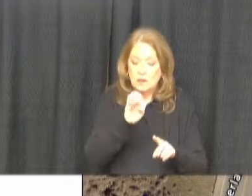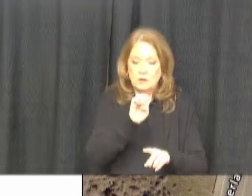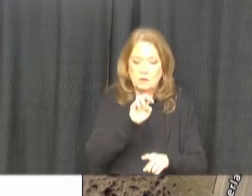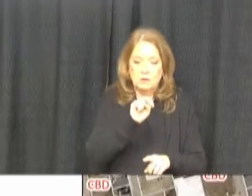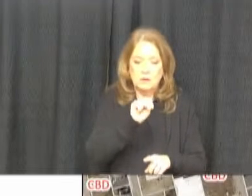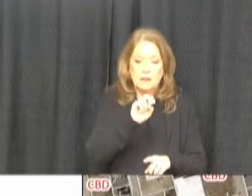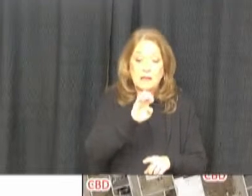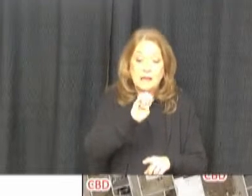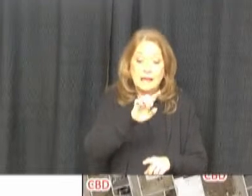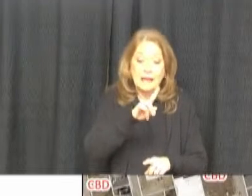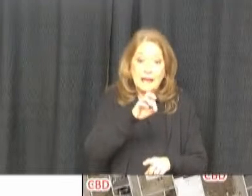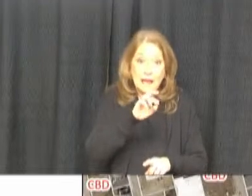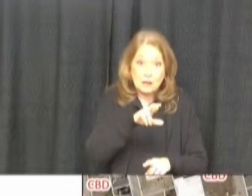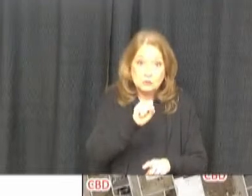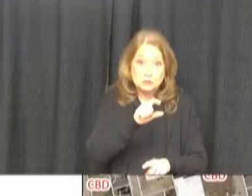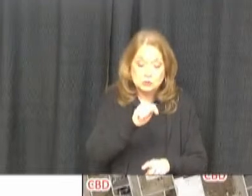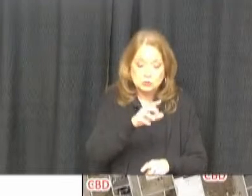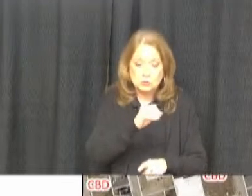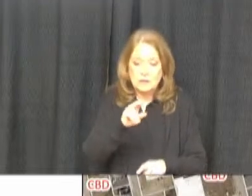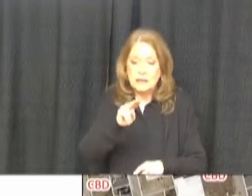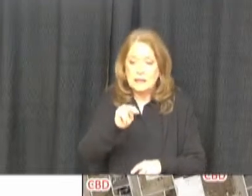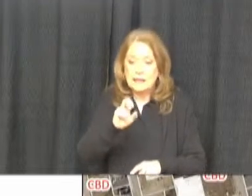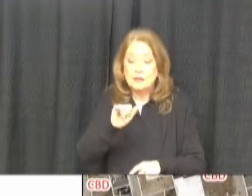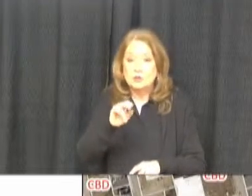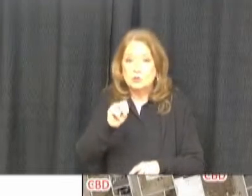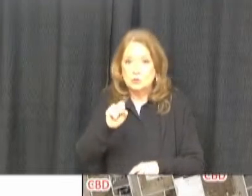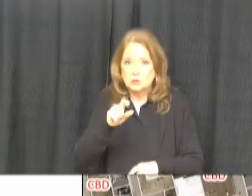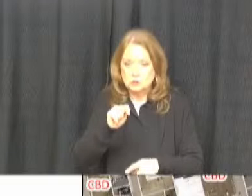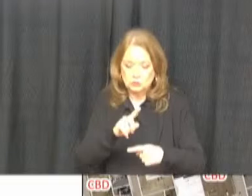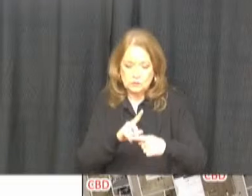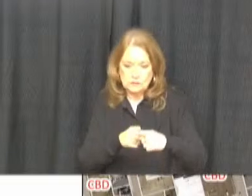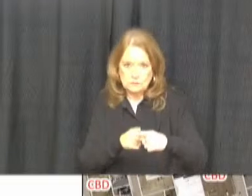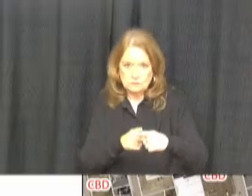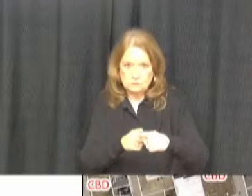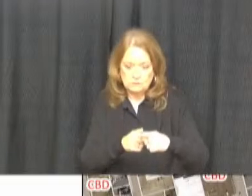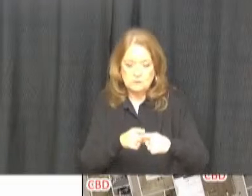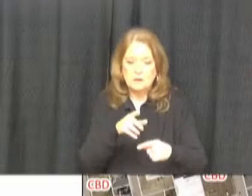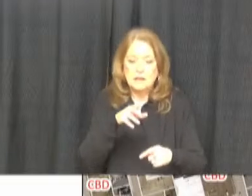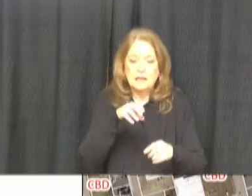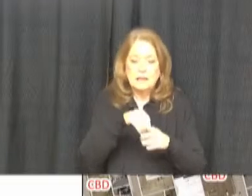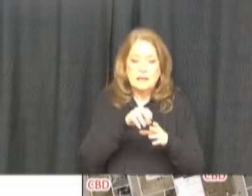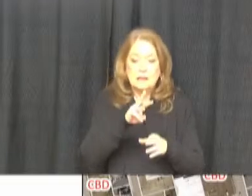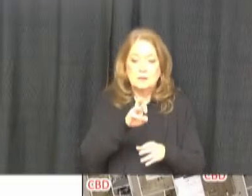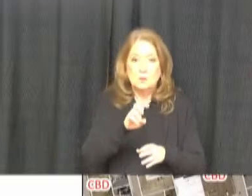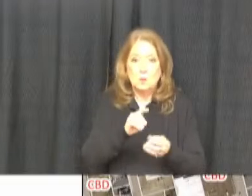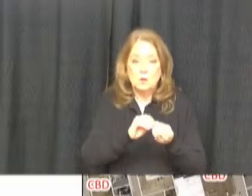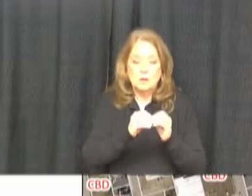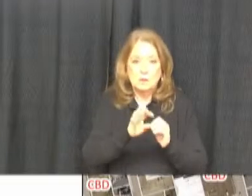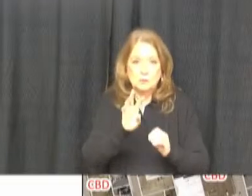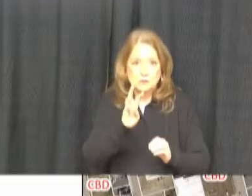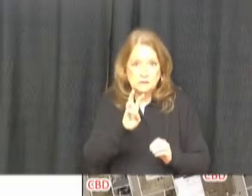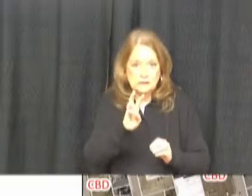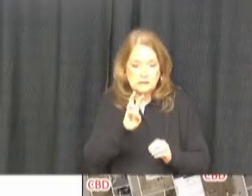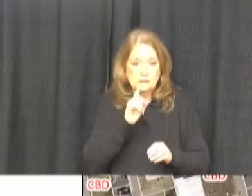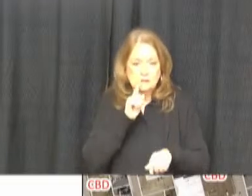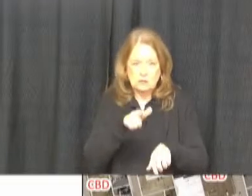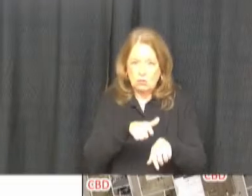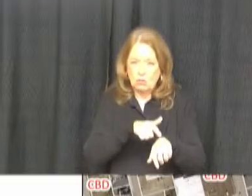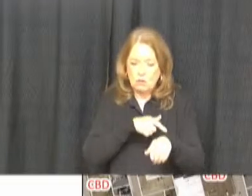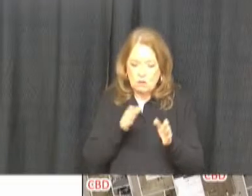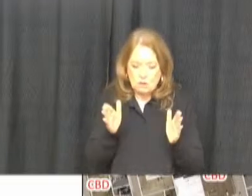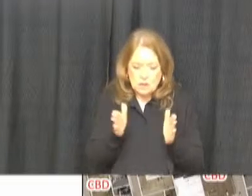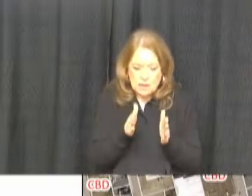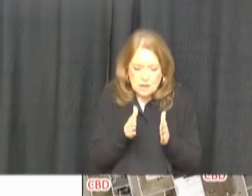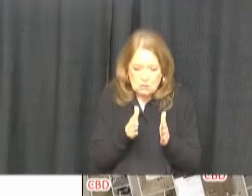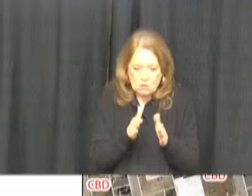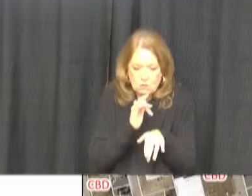Street and East Union Street intersections. This is in City Council Ward number 6. It's a long, narrow, vacant lot